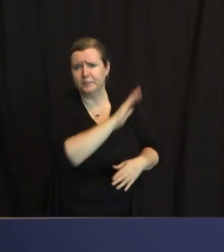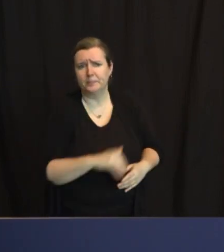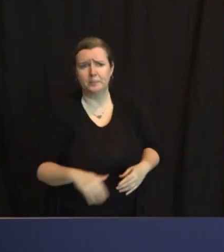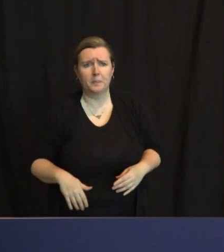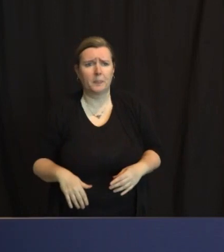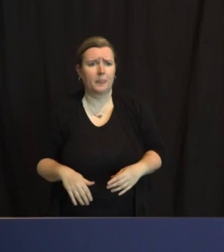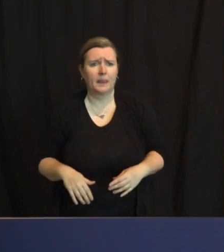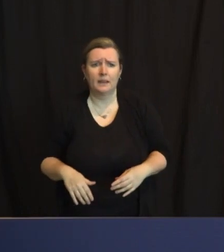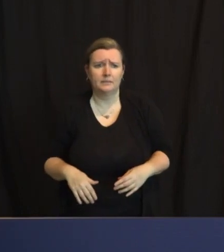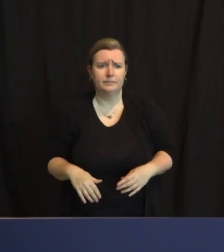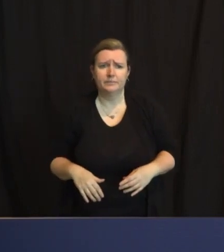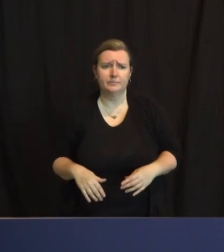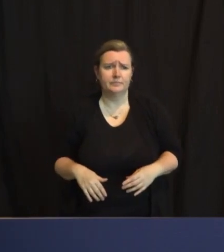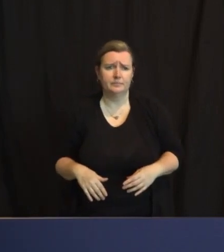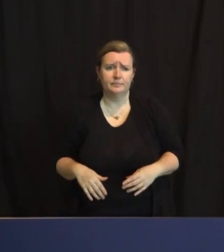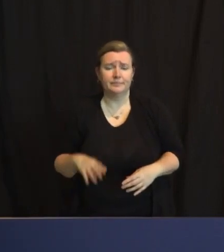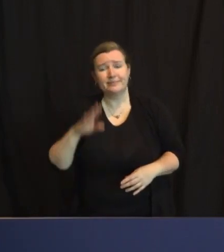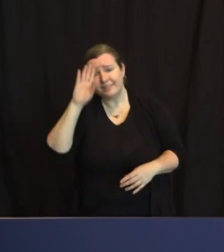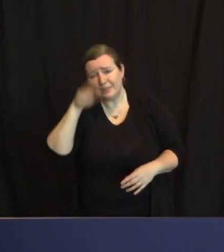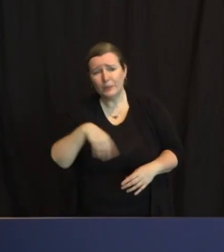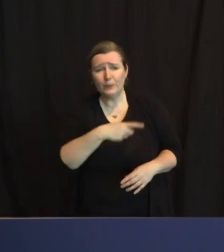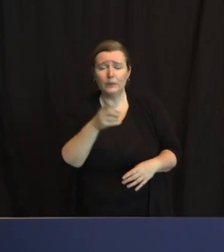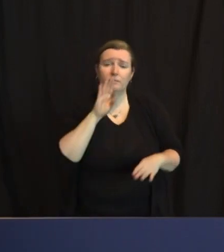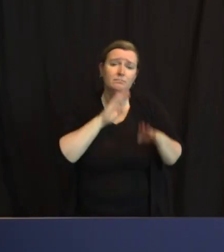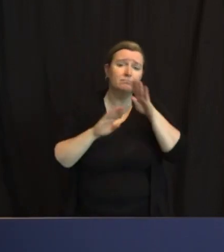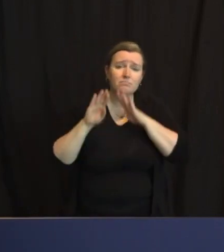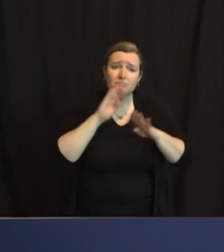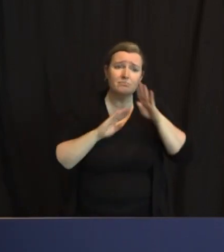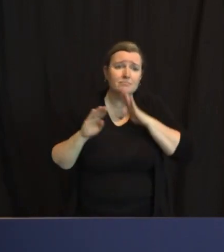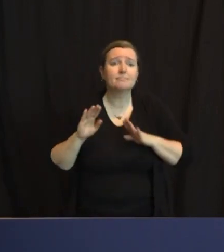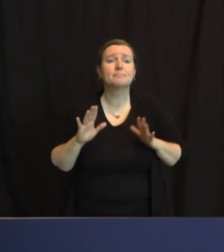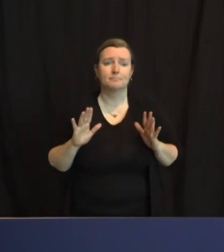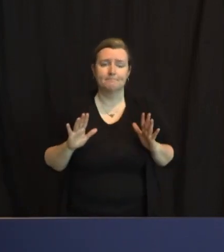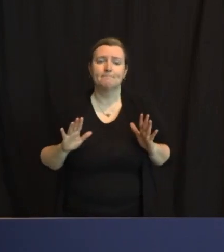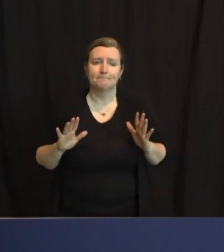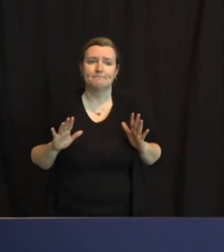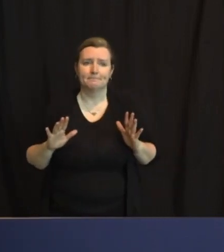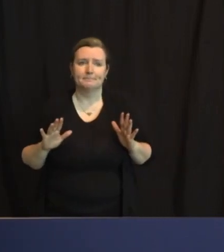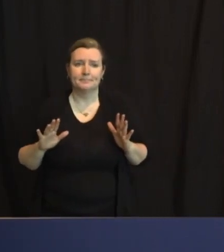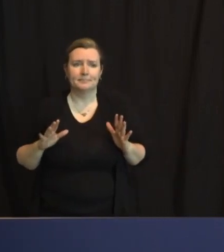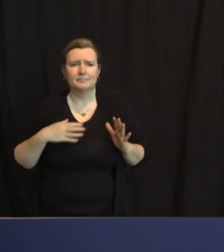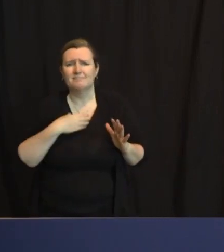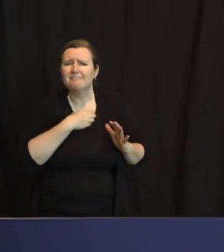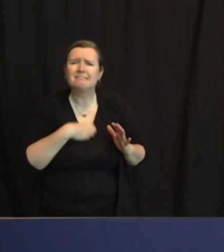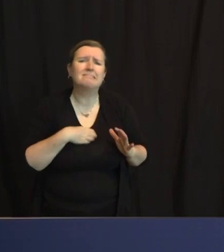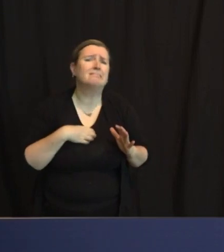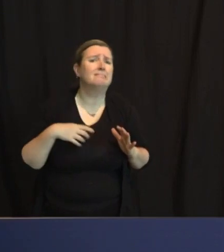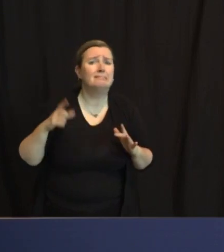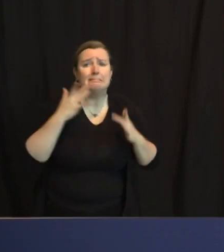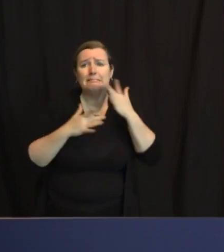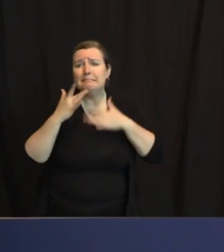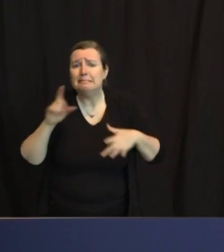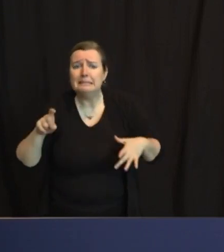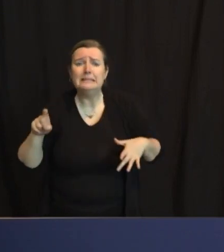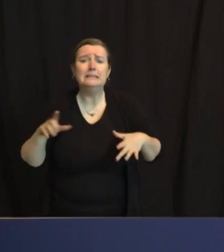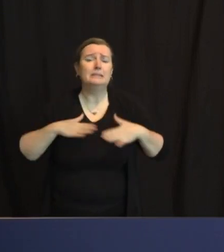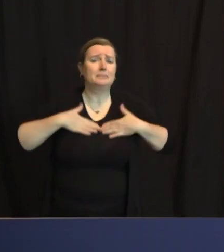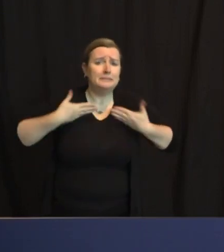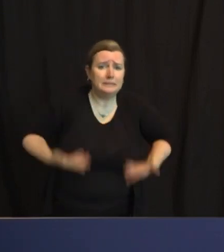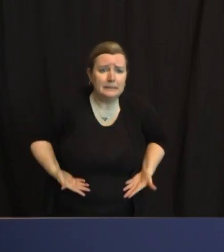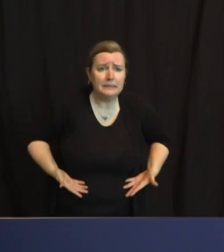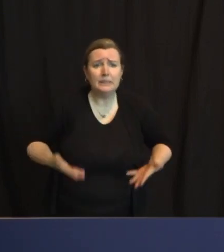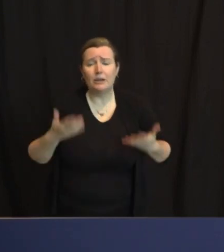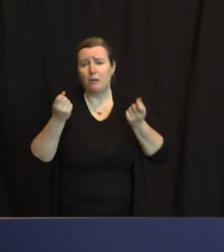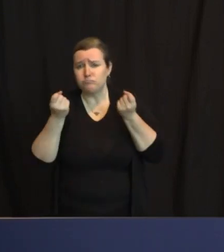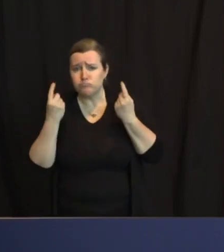any comfort to anybody who's out there who's frustrated, desperate, upset. It's not intended to. But